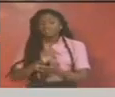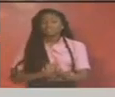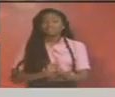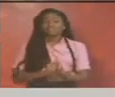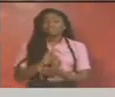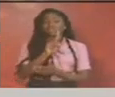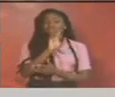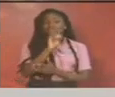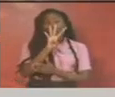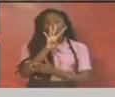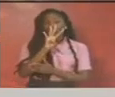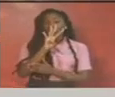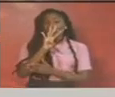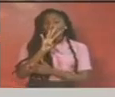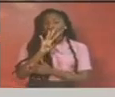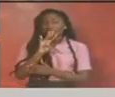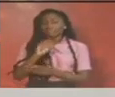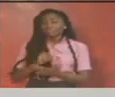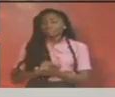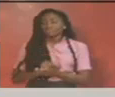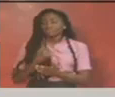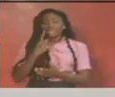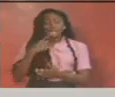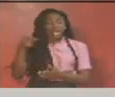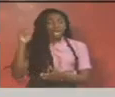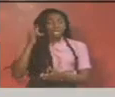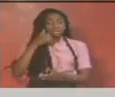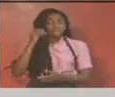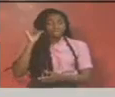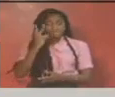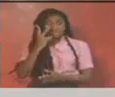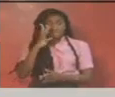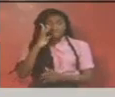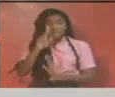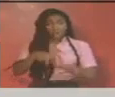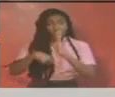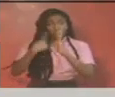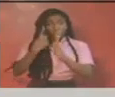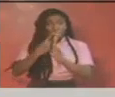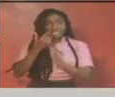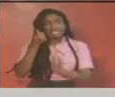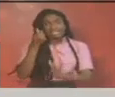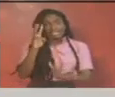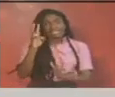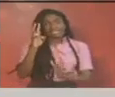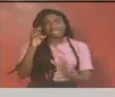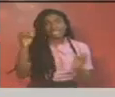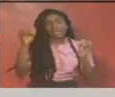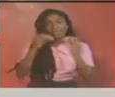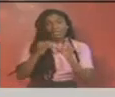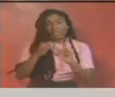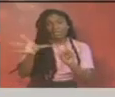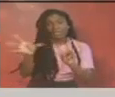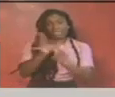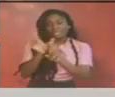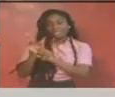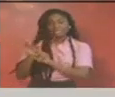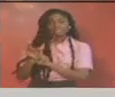104,790. Over the last 24 hours, we would have received 16 new positive cases, taking our total tally up